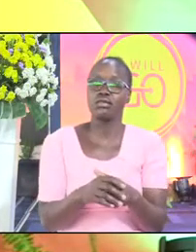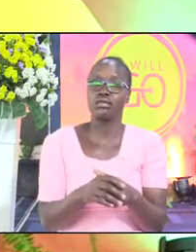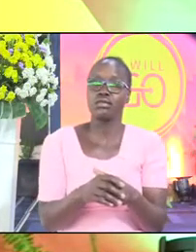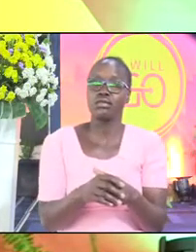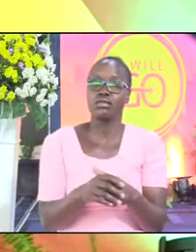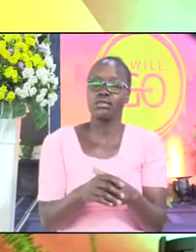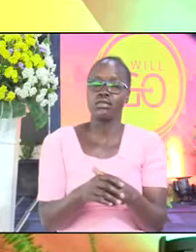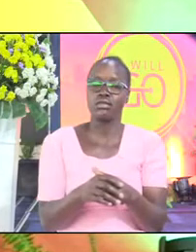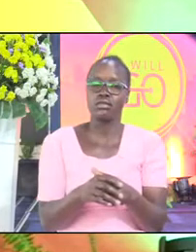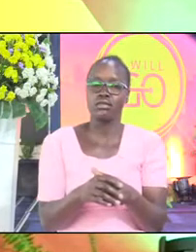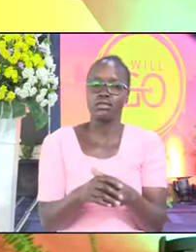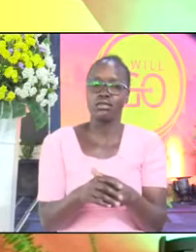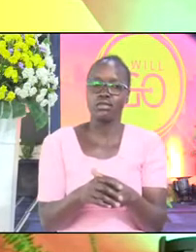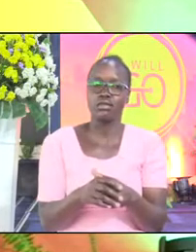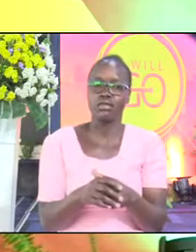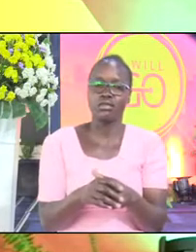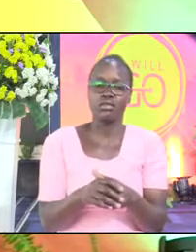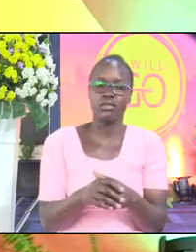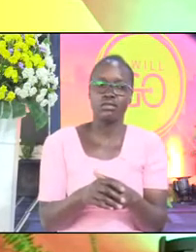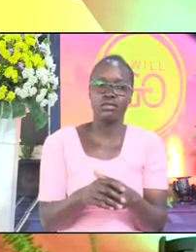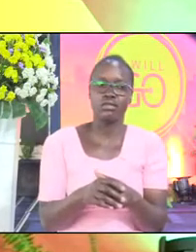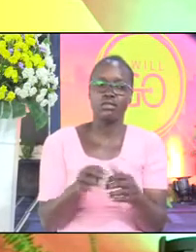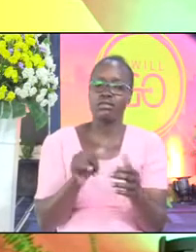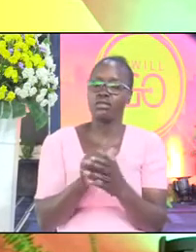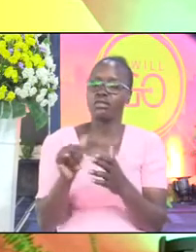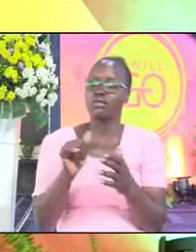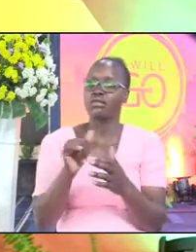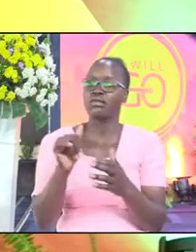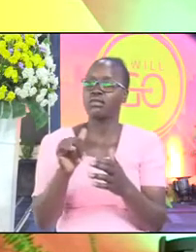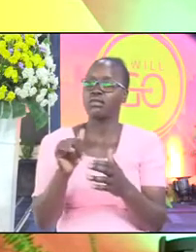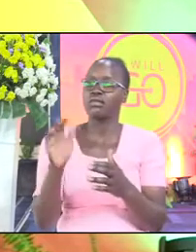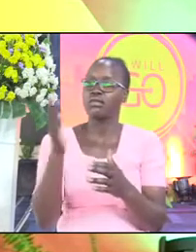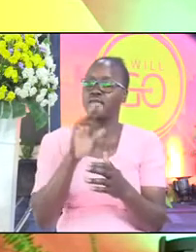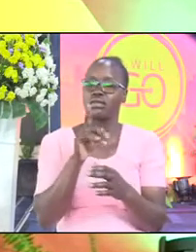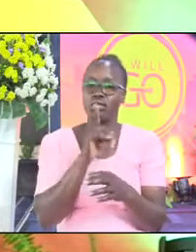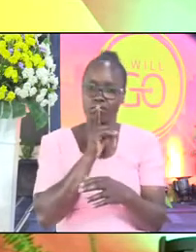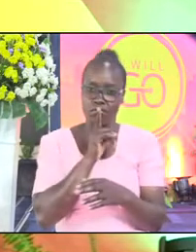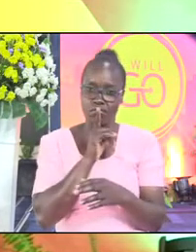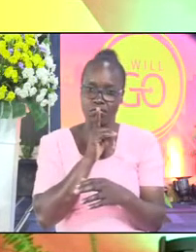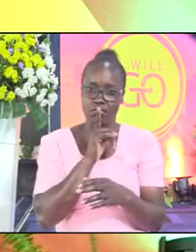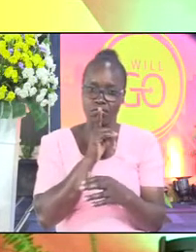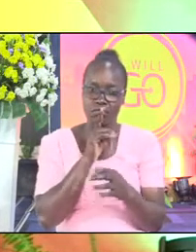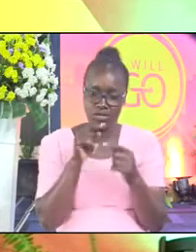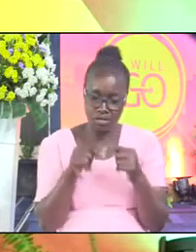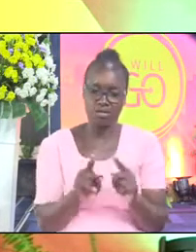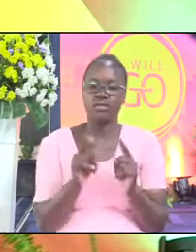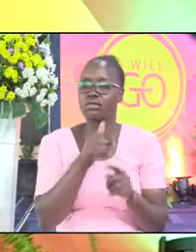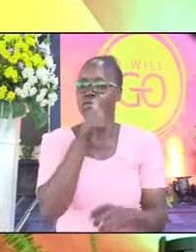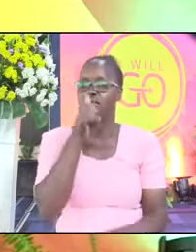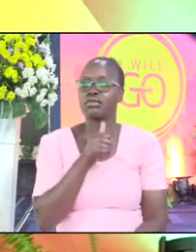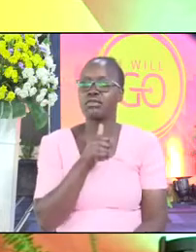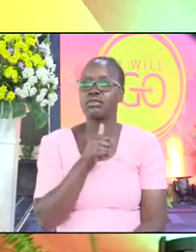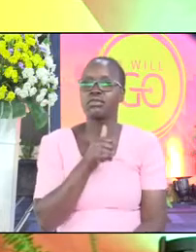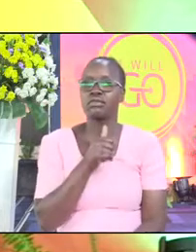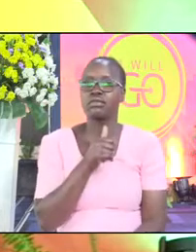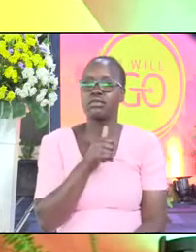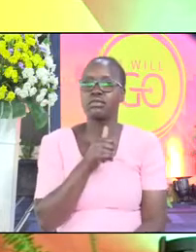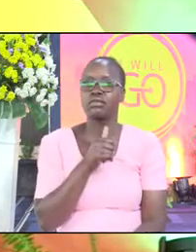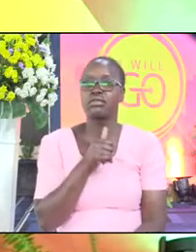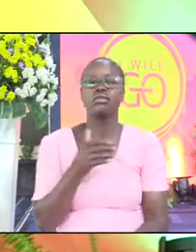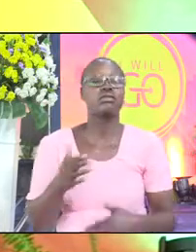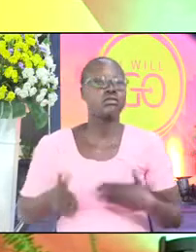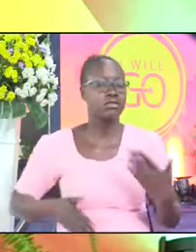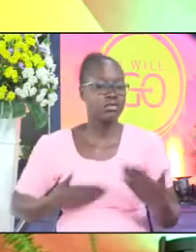I'm glad that she didn't keep it to herself.